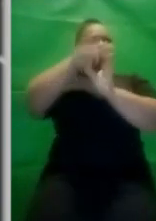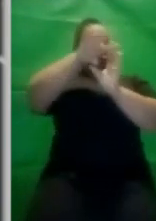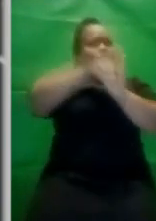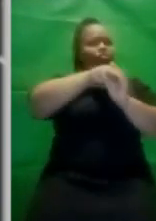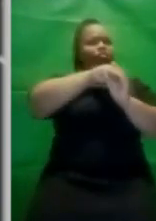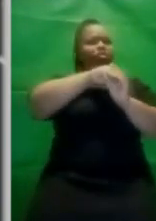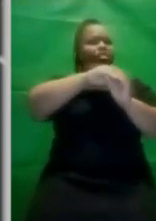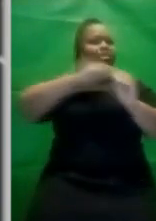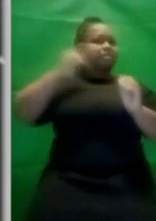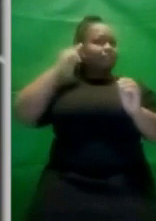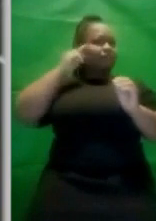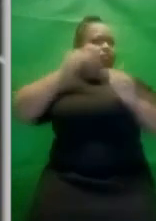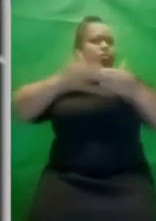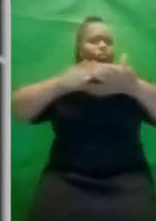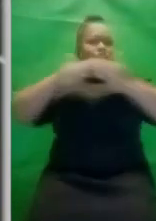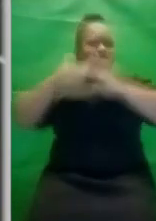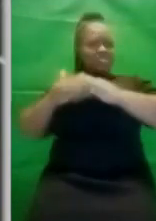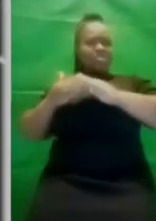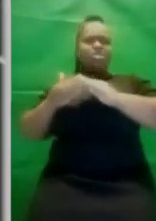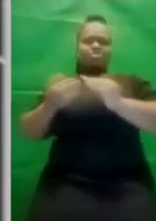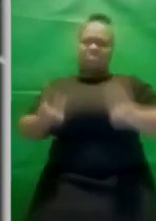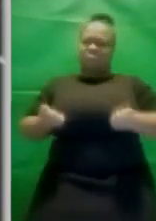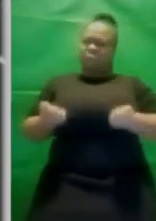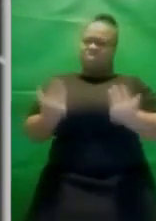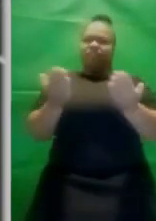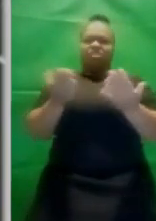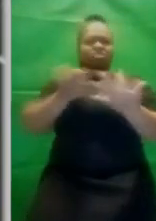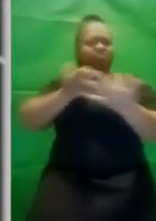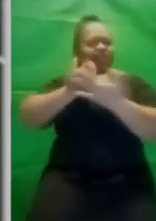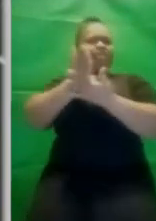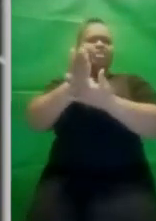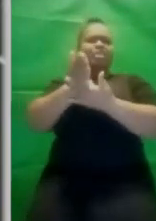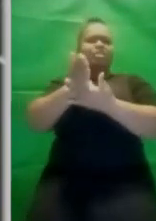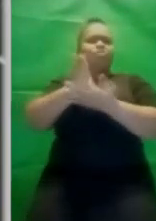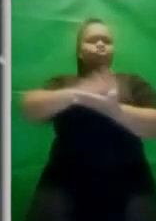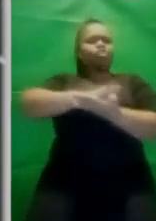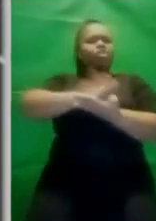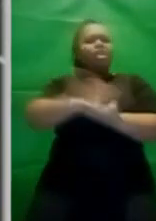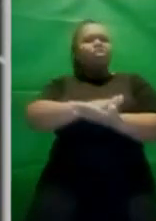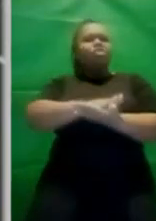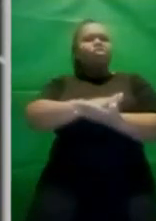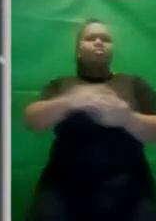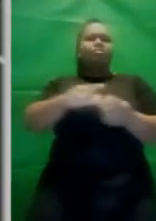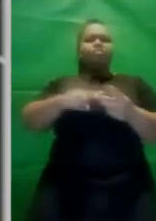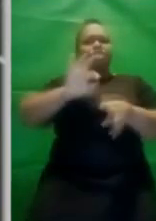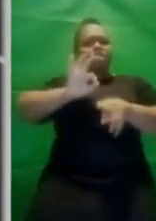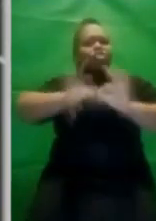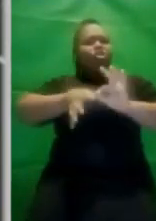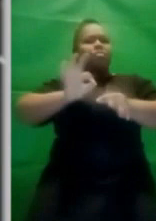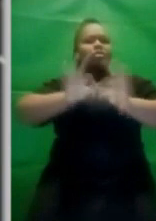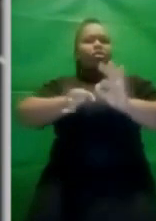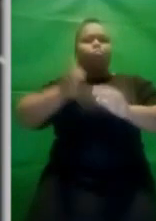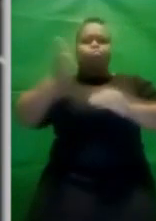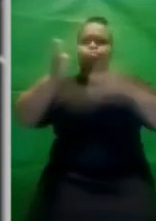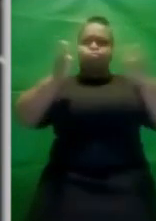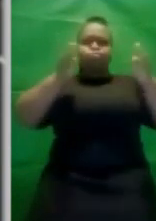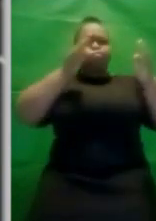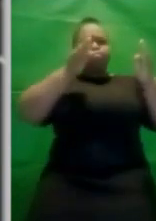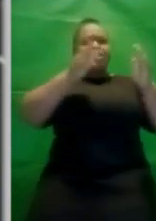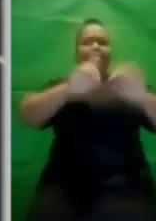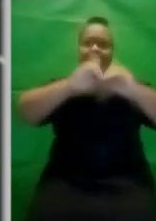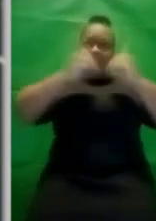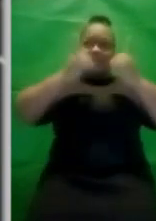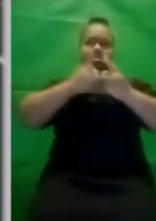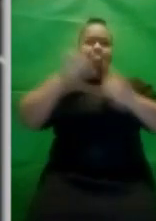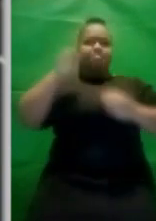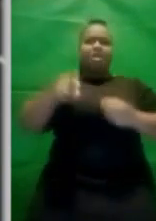community get provided with access to translation, also the interpretation services that they will have to be afforded.